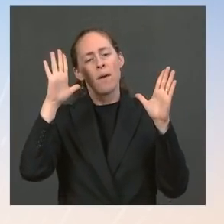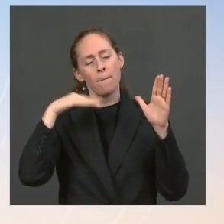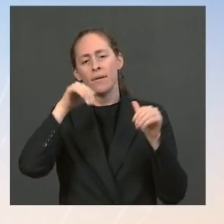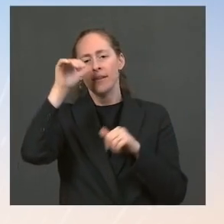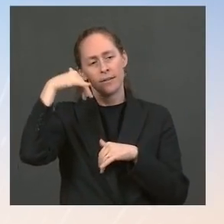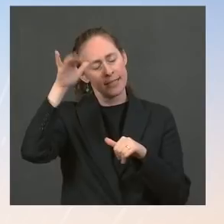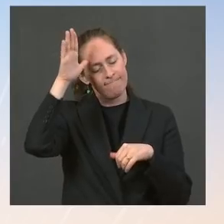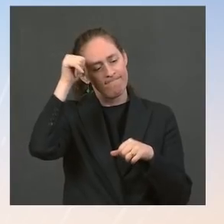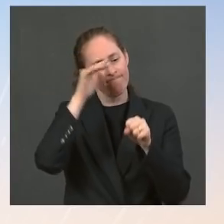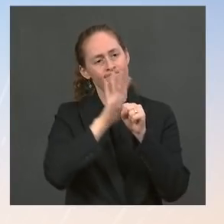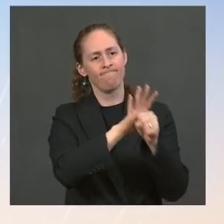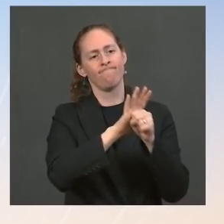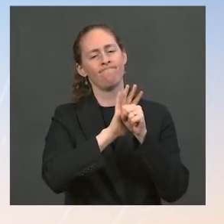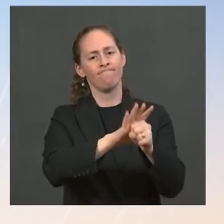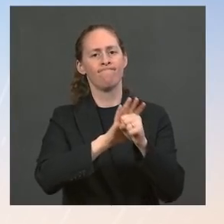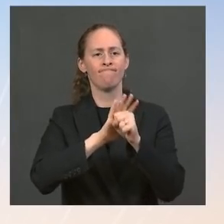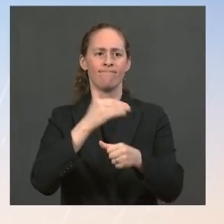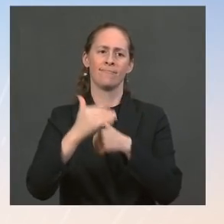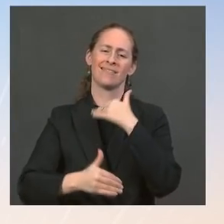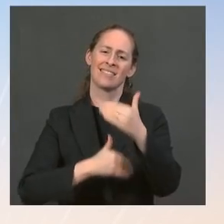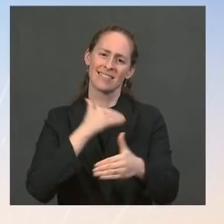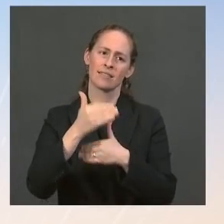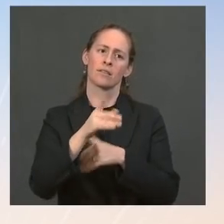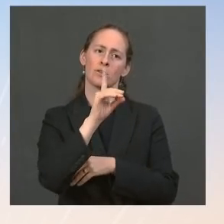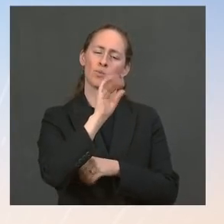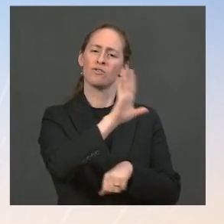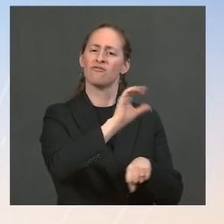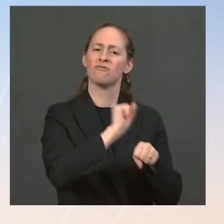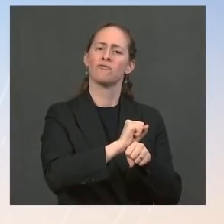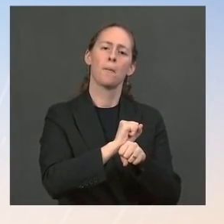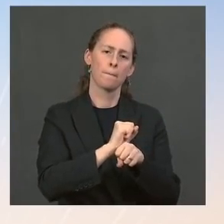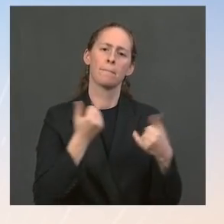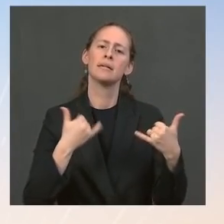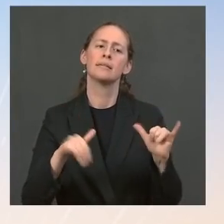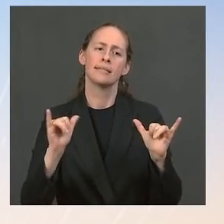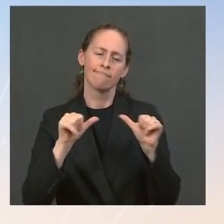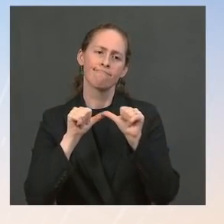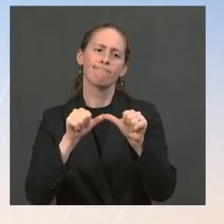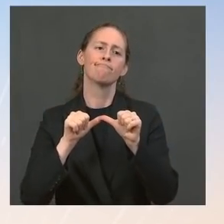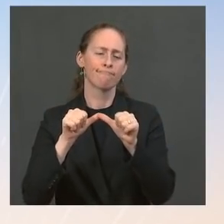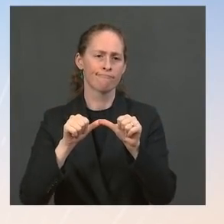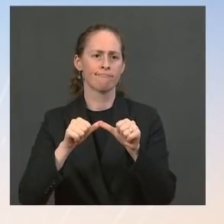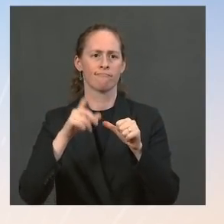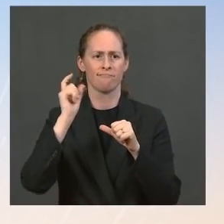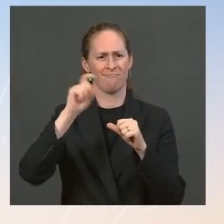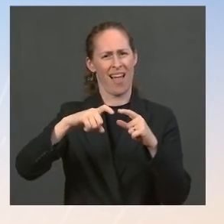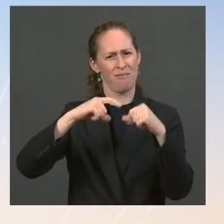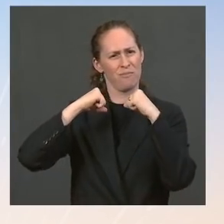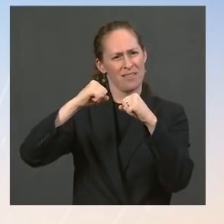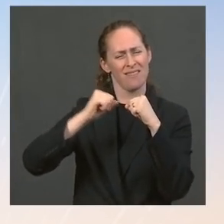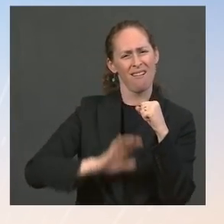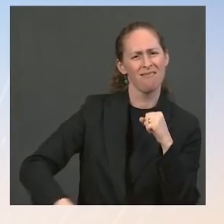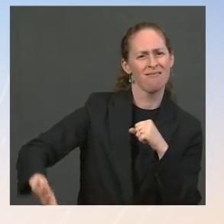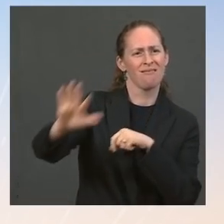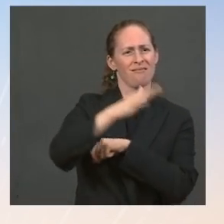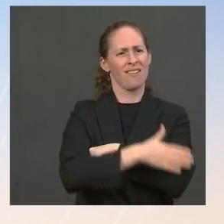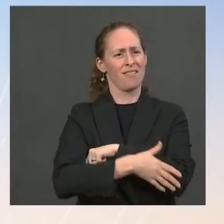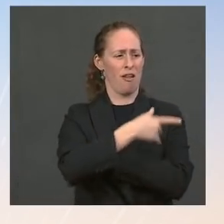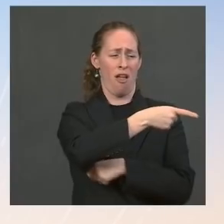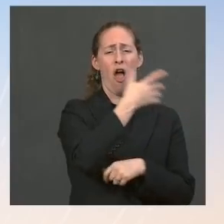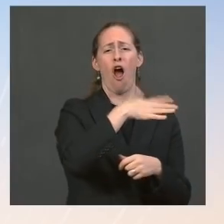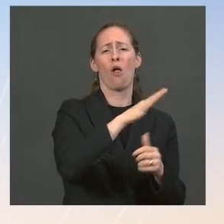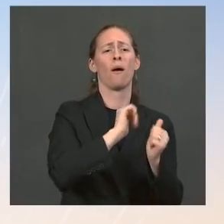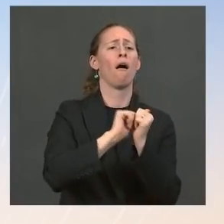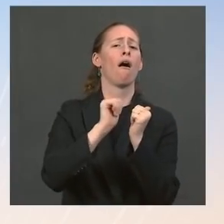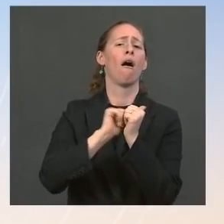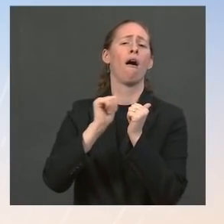on Republicans to do what's responsible, to protect the full faith and credit of the United States, as has been done 80 times in the past. We've also